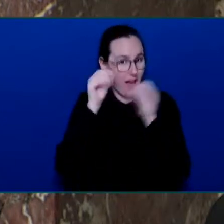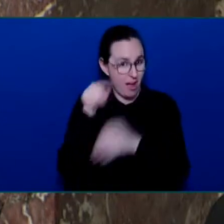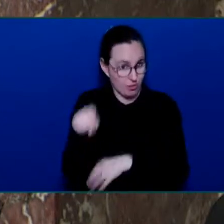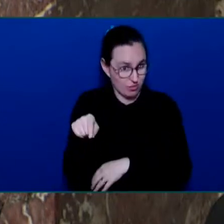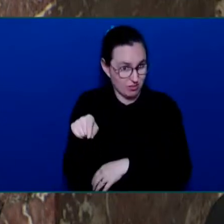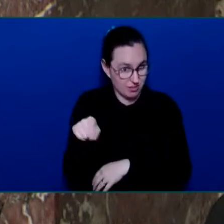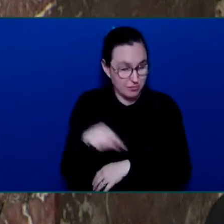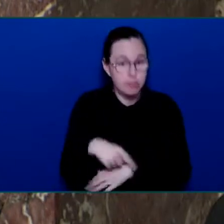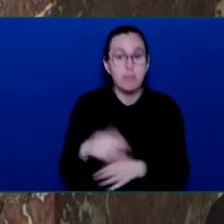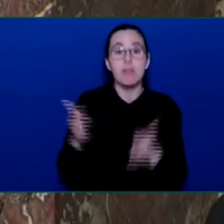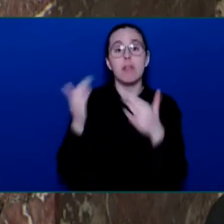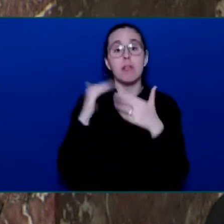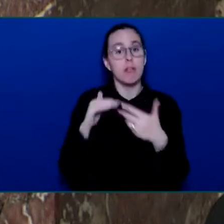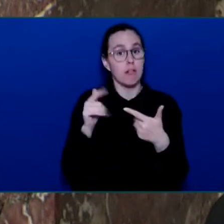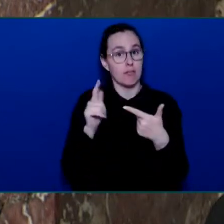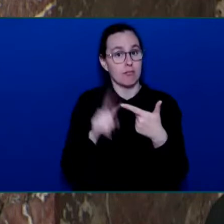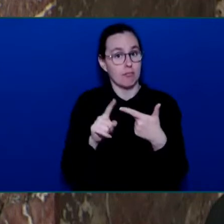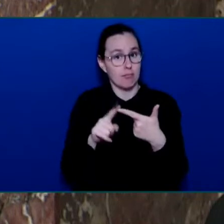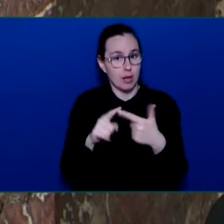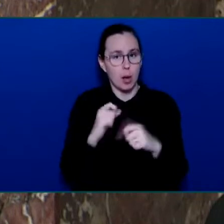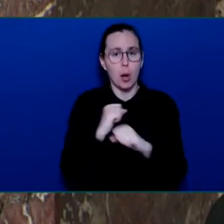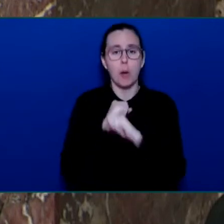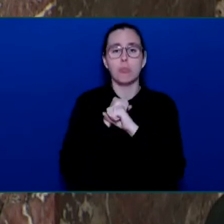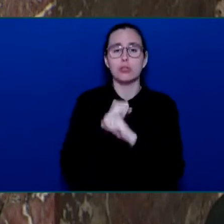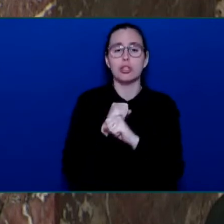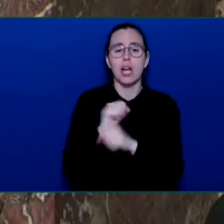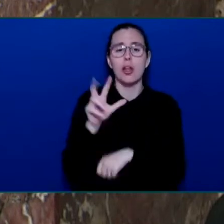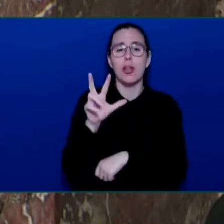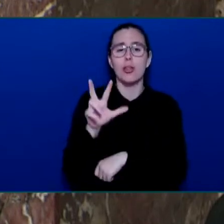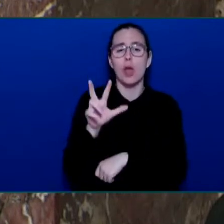that we agreed upon with the federal government and First